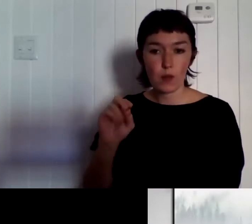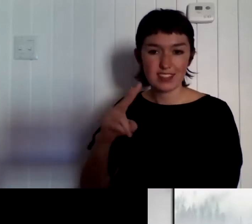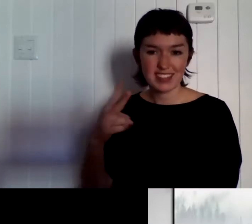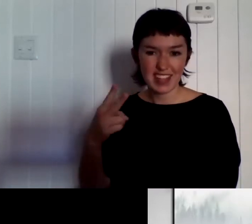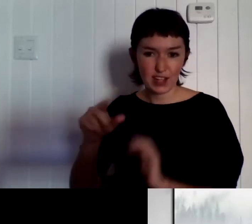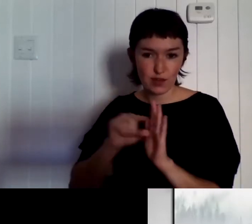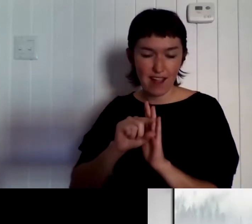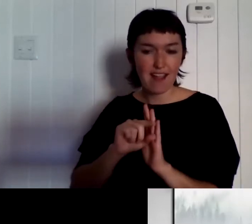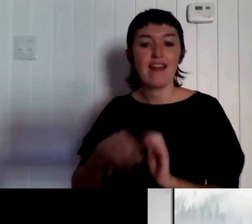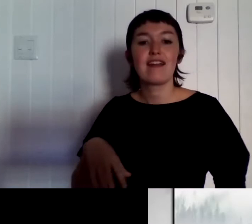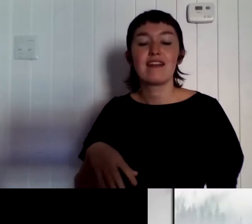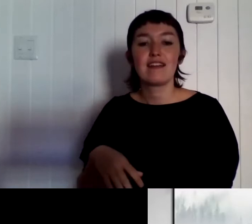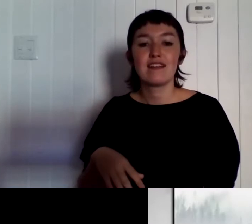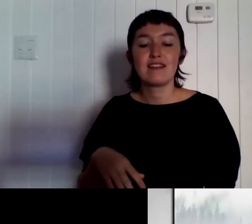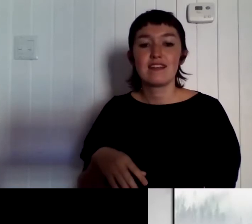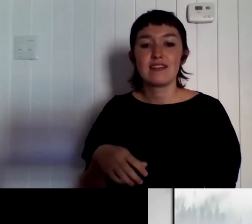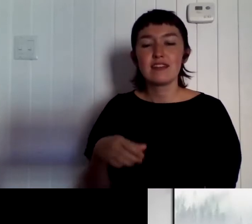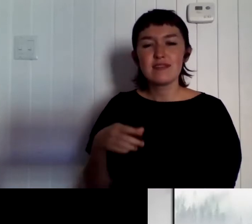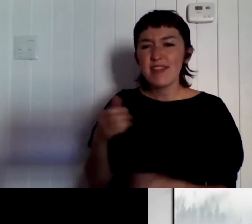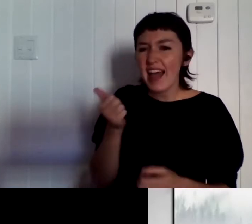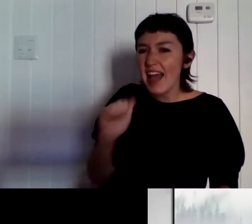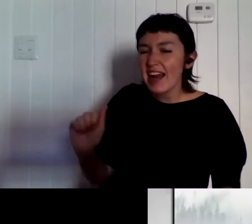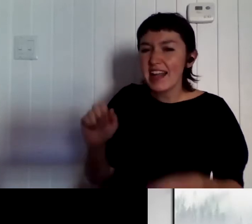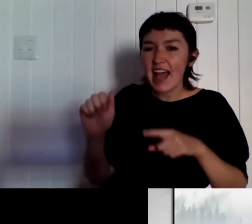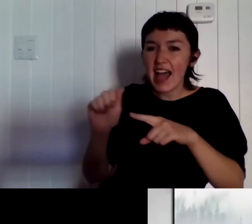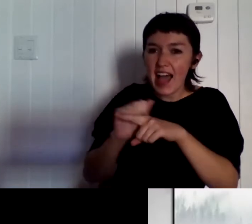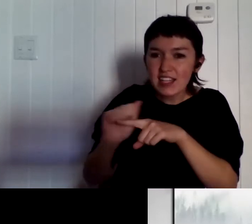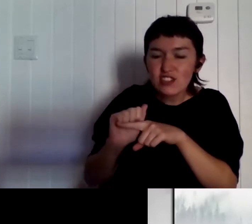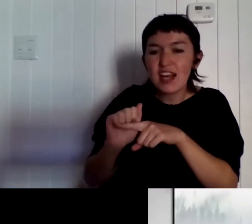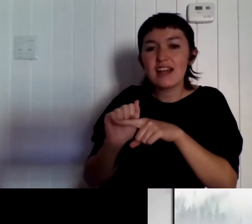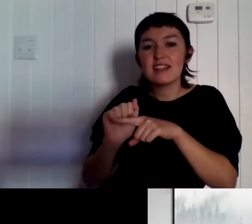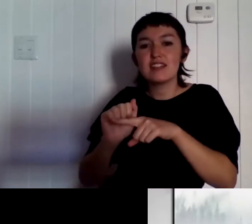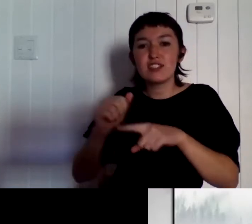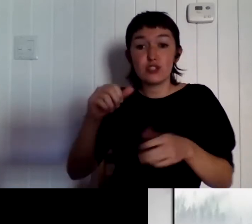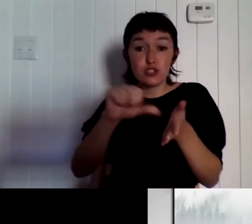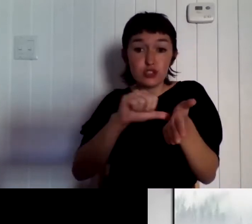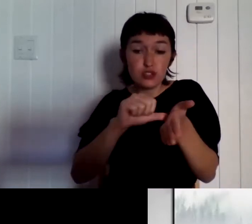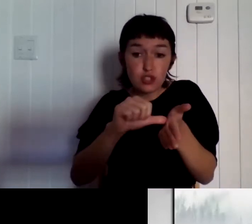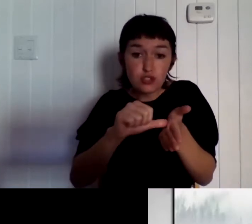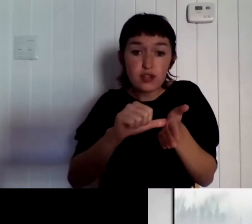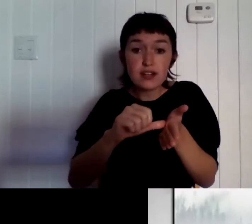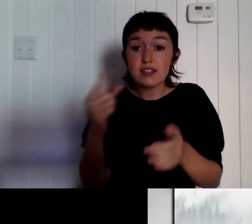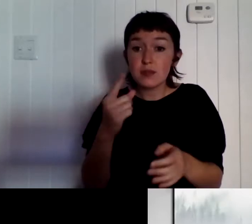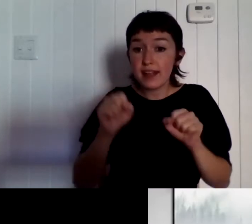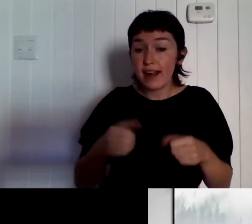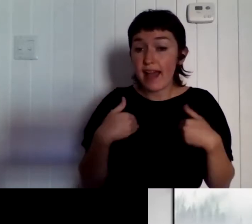this question. Are there any exercises or surgery that someone can have in order to improve their